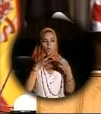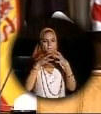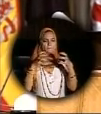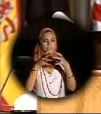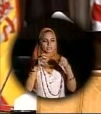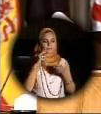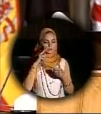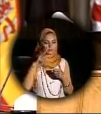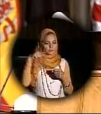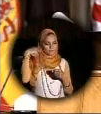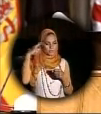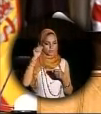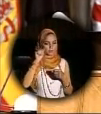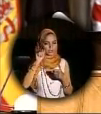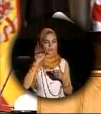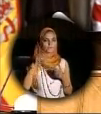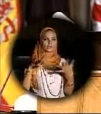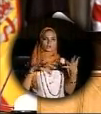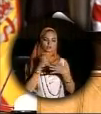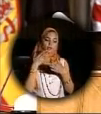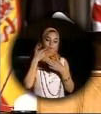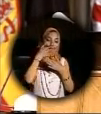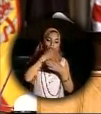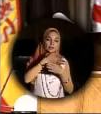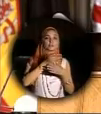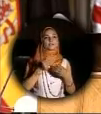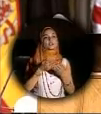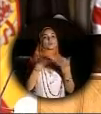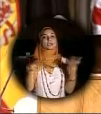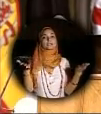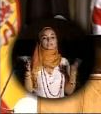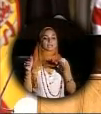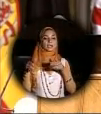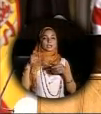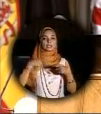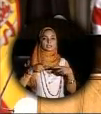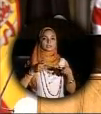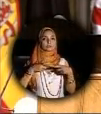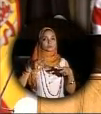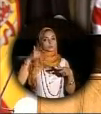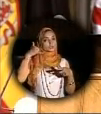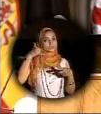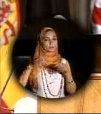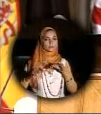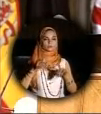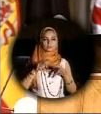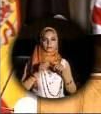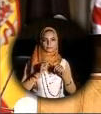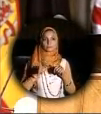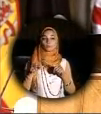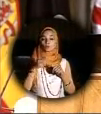accessibility. We have been working with all type of people with disabilities, any type of disability, any age, from children